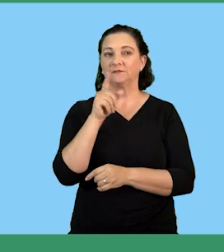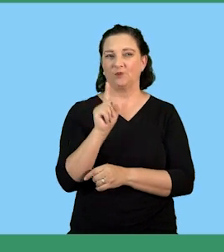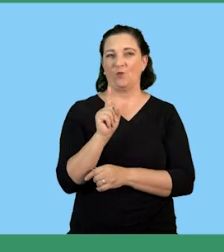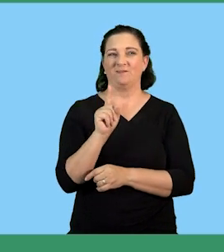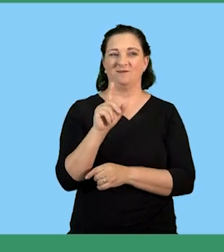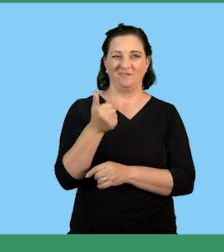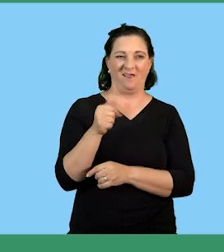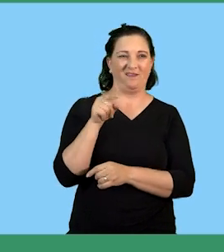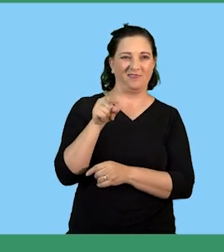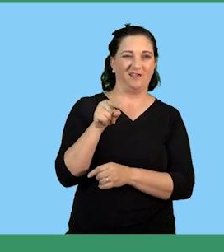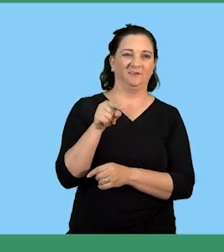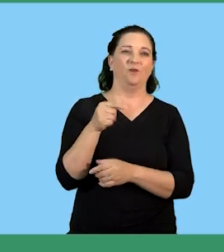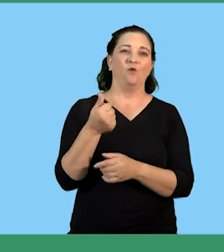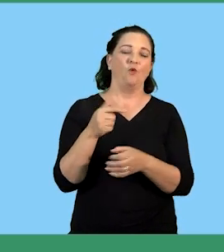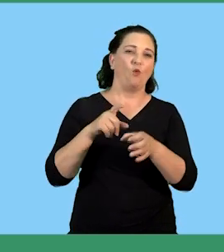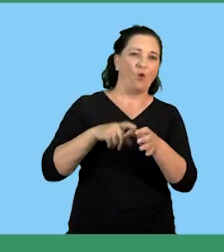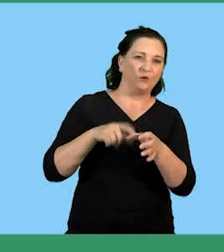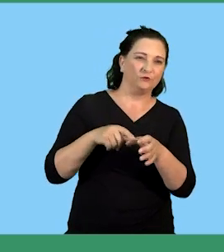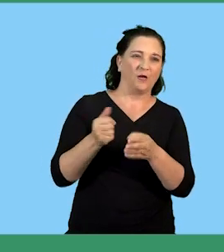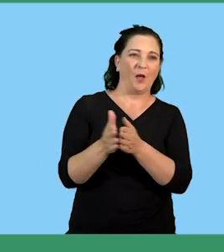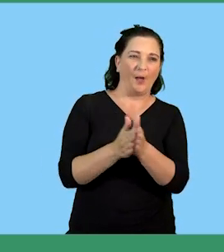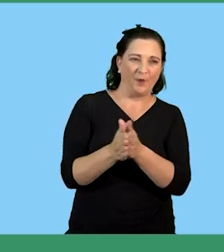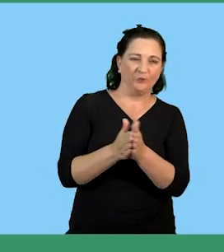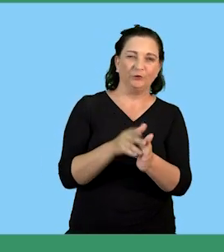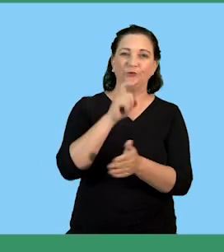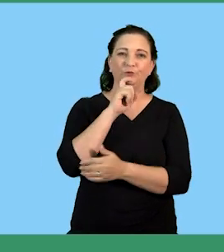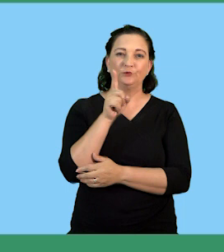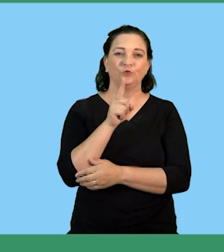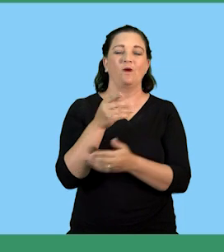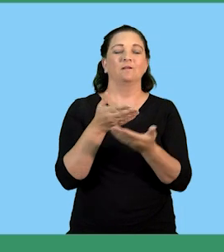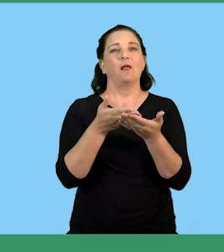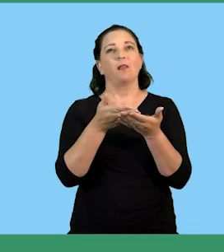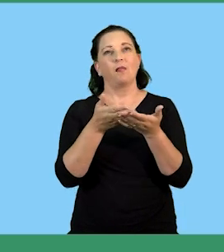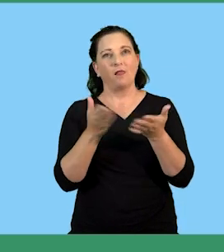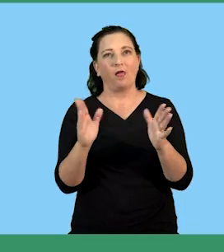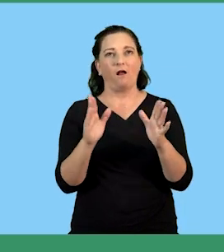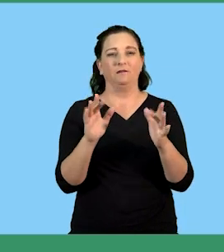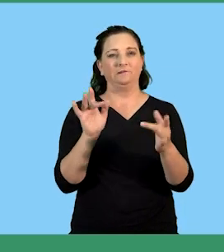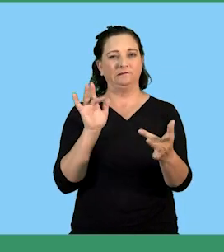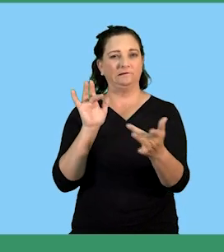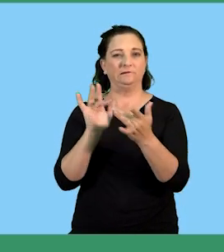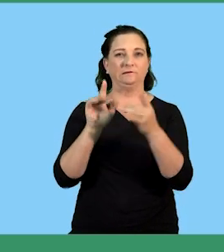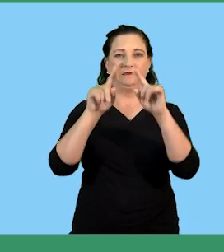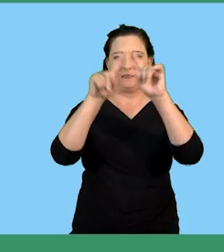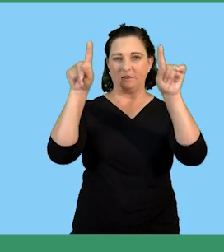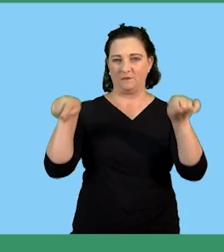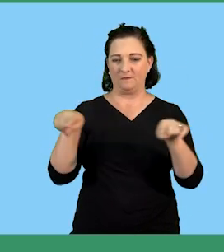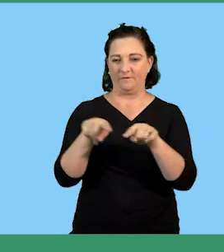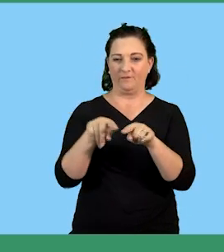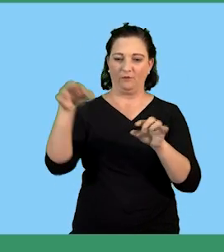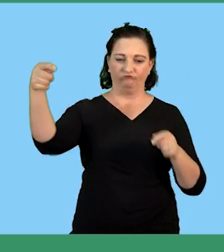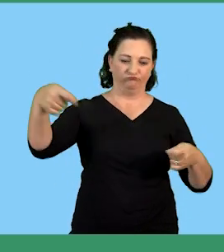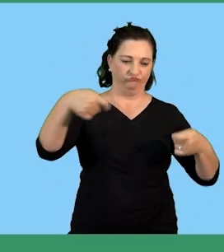quotation or motivation from here? It says, Dumi used a large display that connects